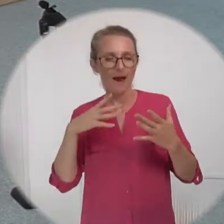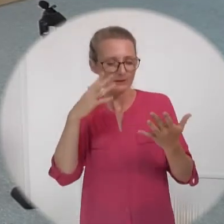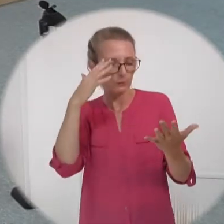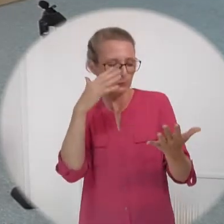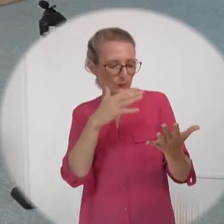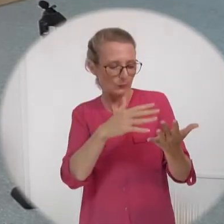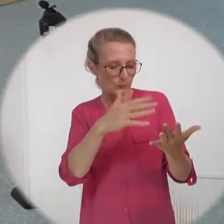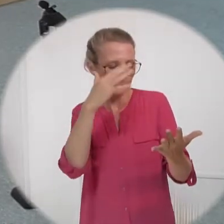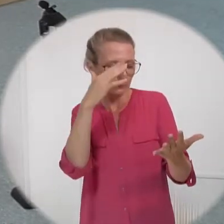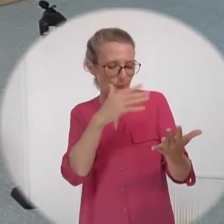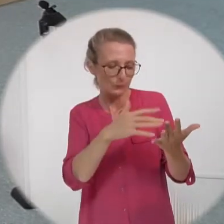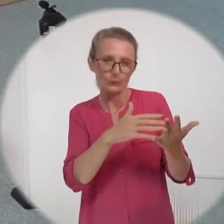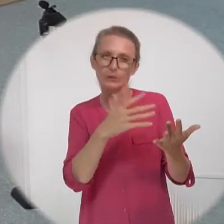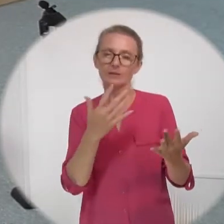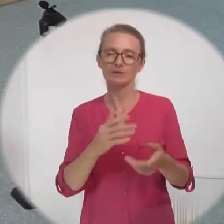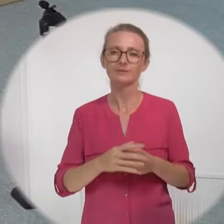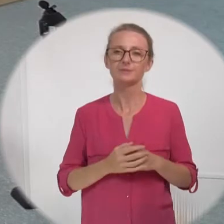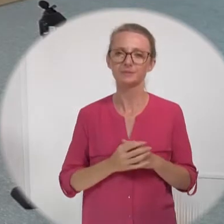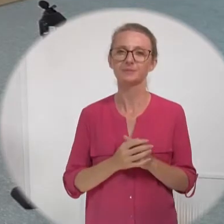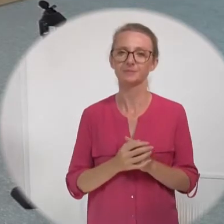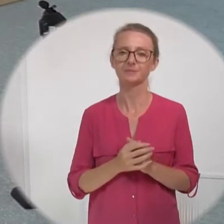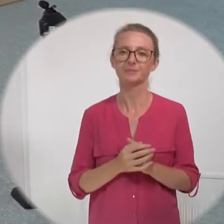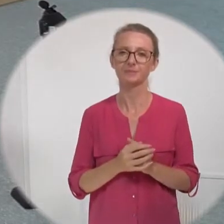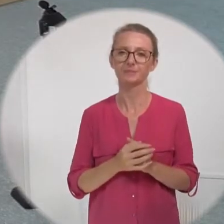And again, you're lengthening through the spine